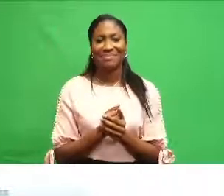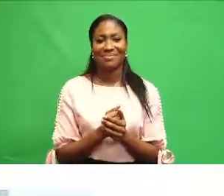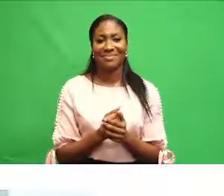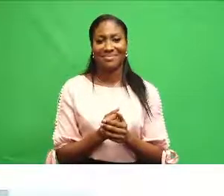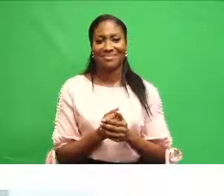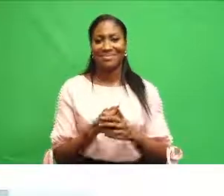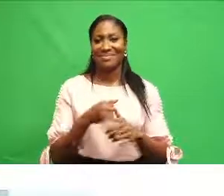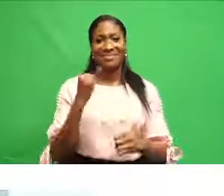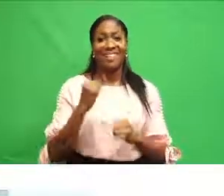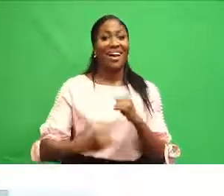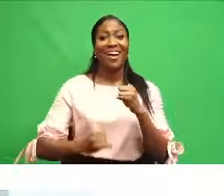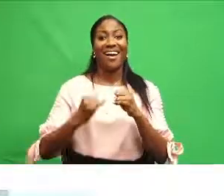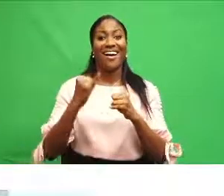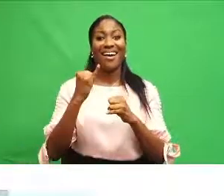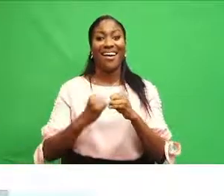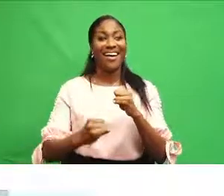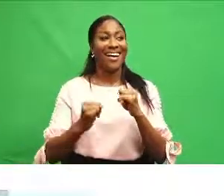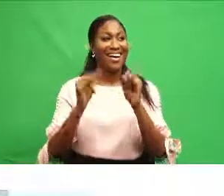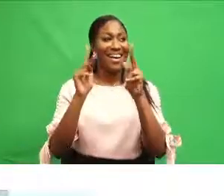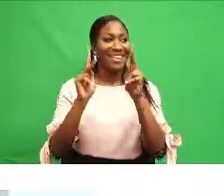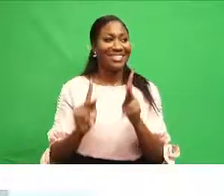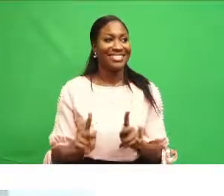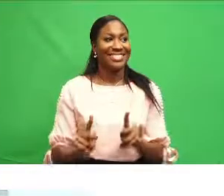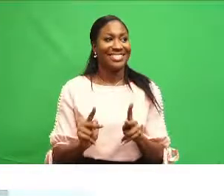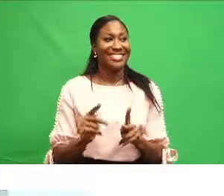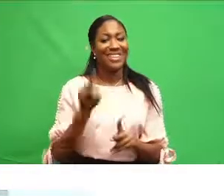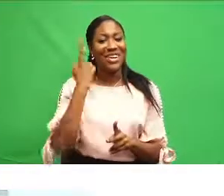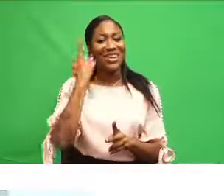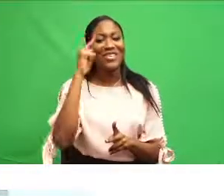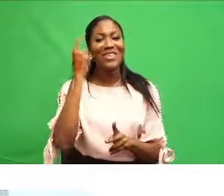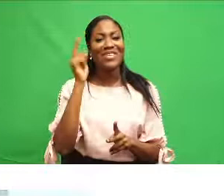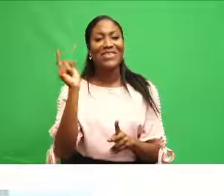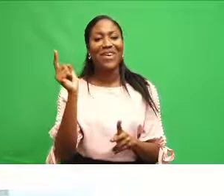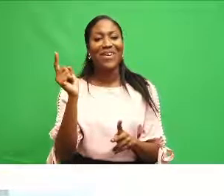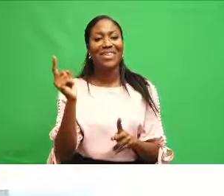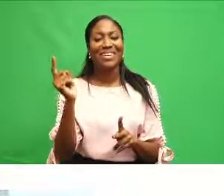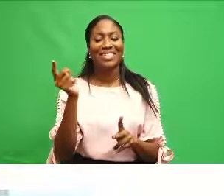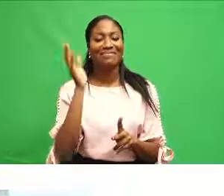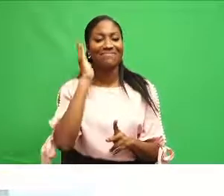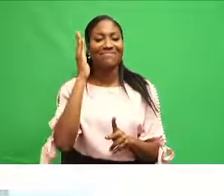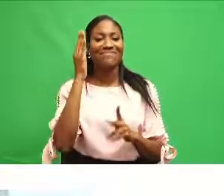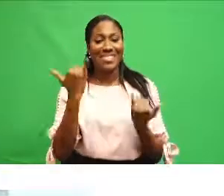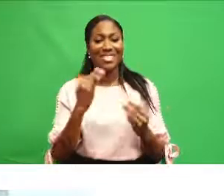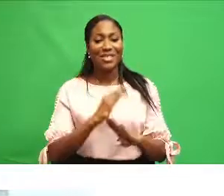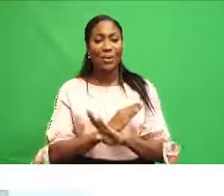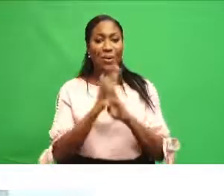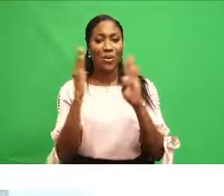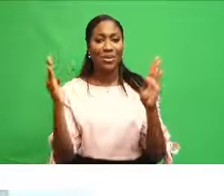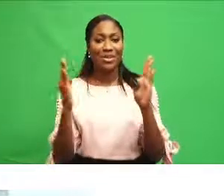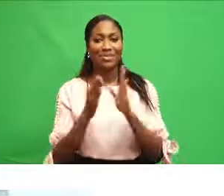opening batsman to join us this morning